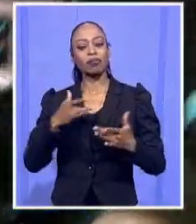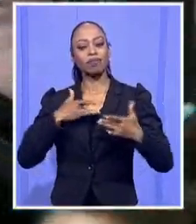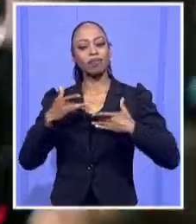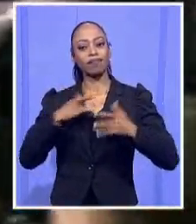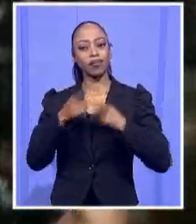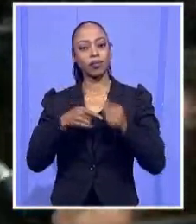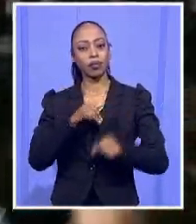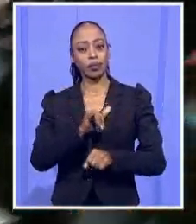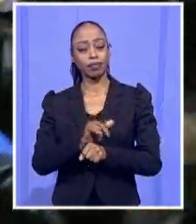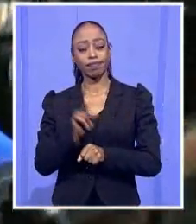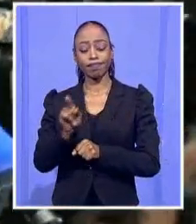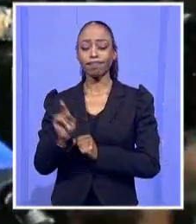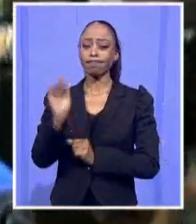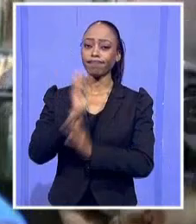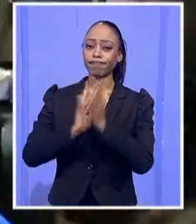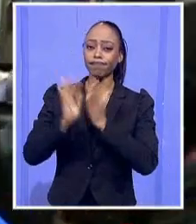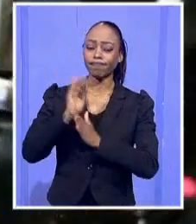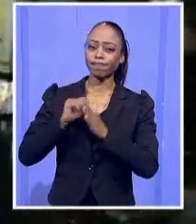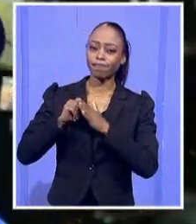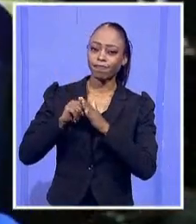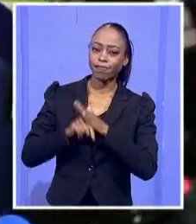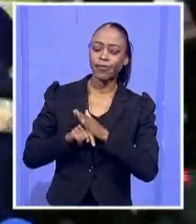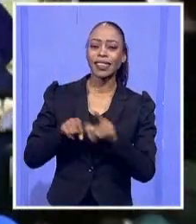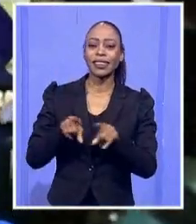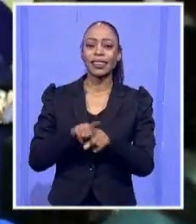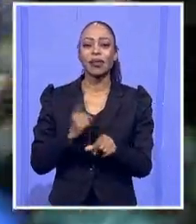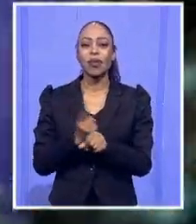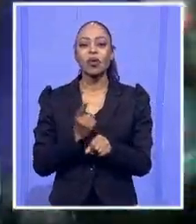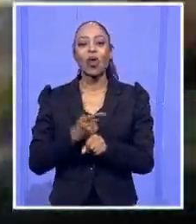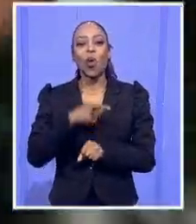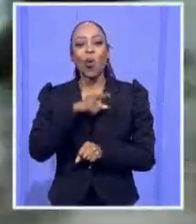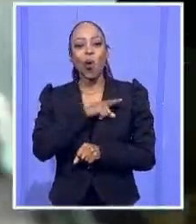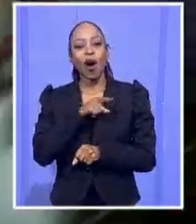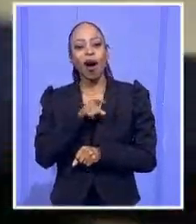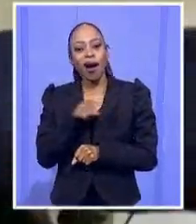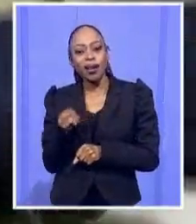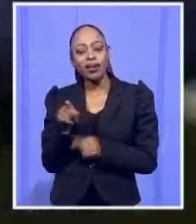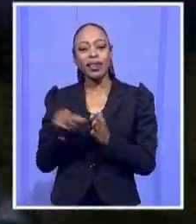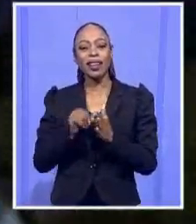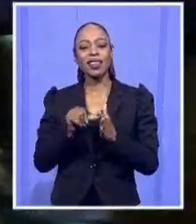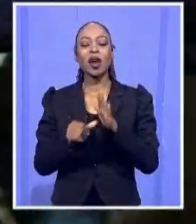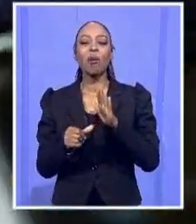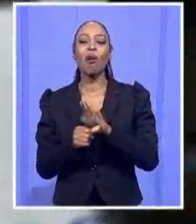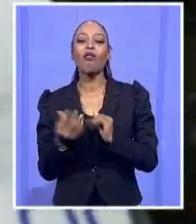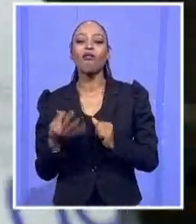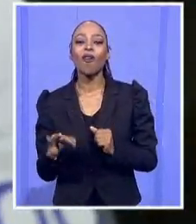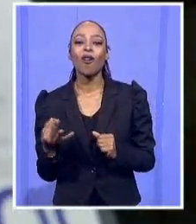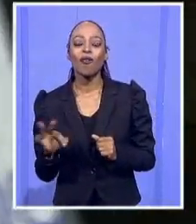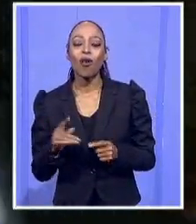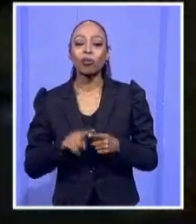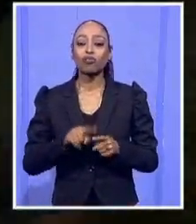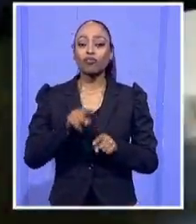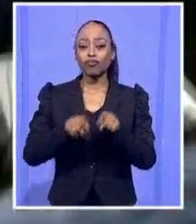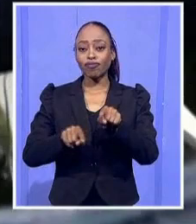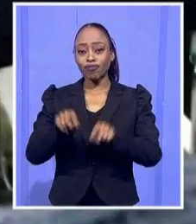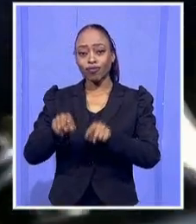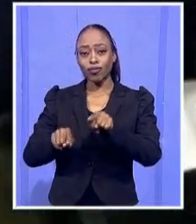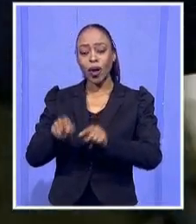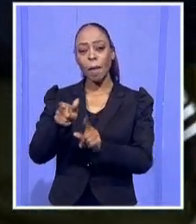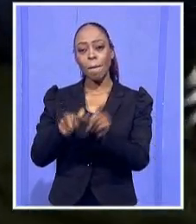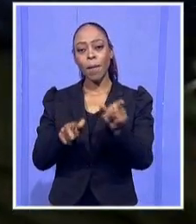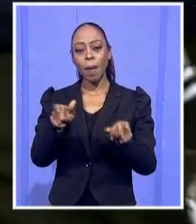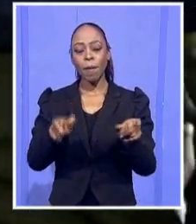at length about also the significance of this particular election and what the various candidates also bring to the